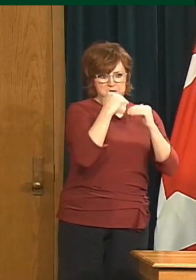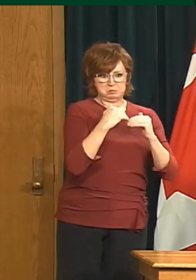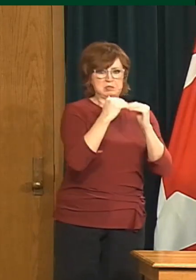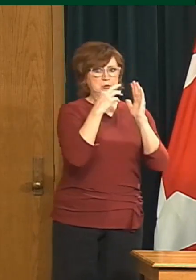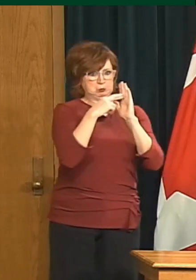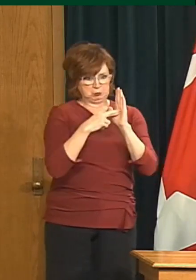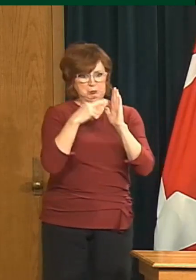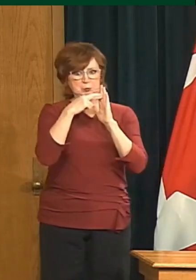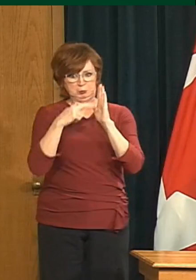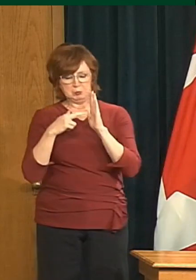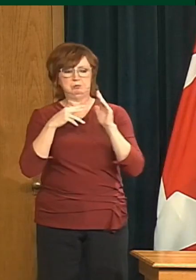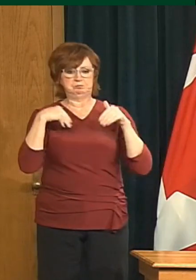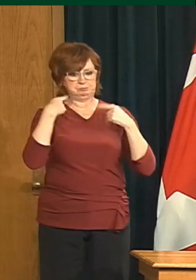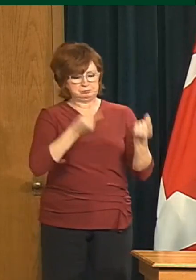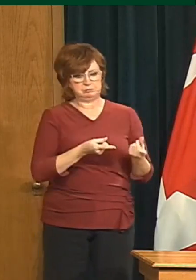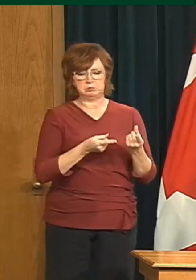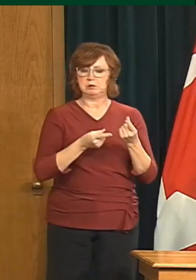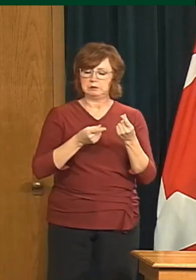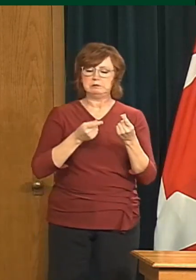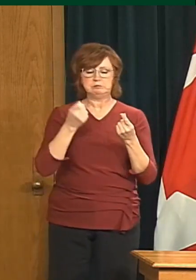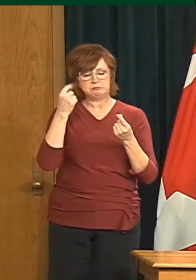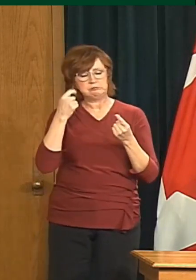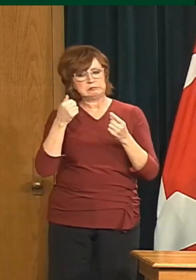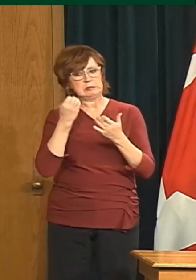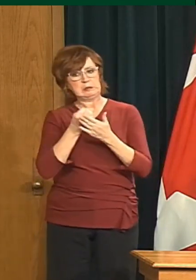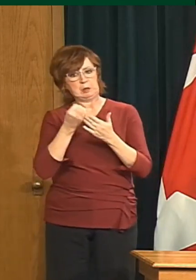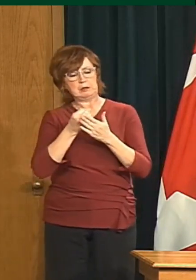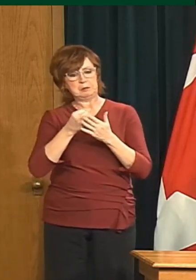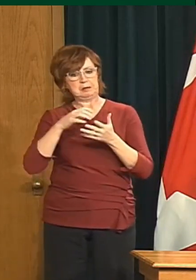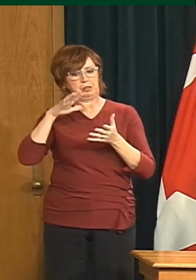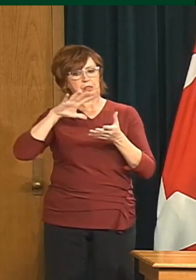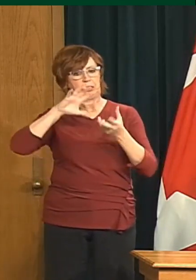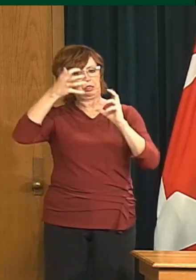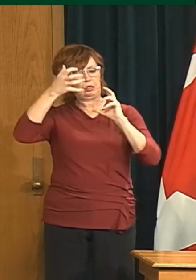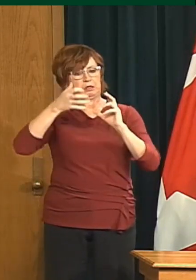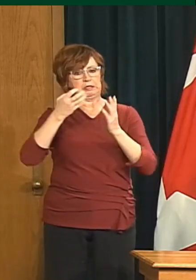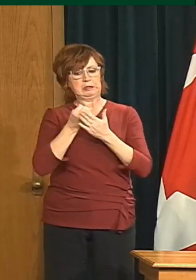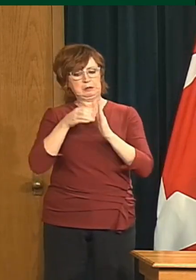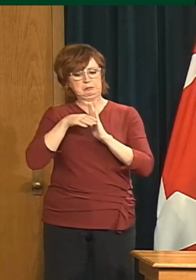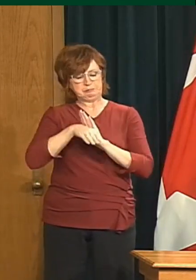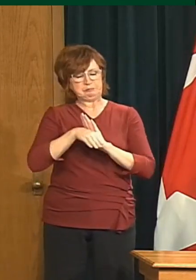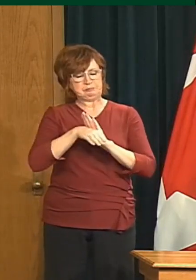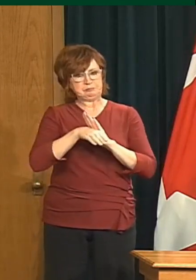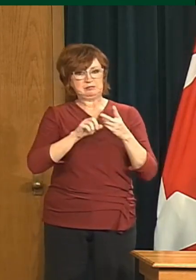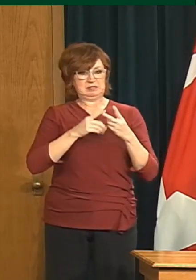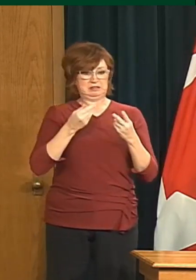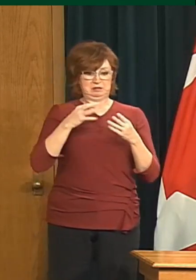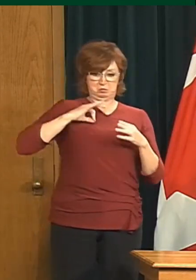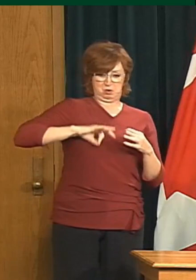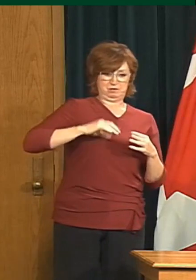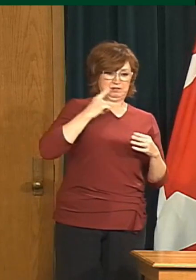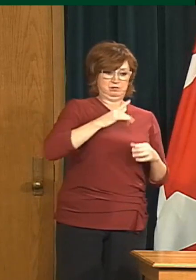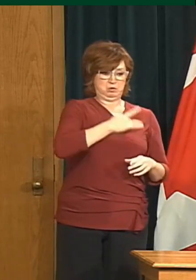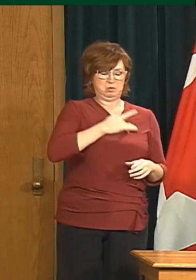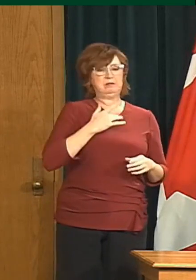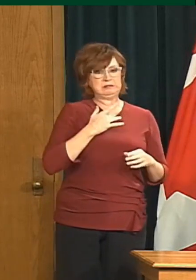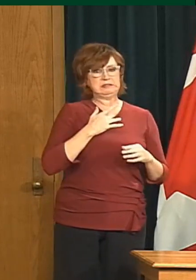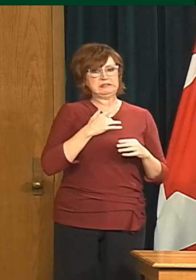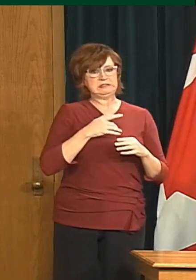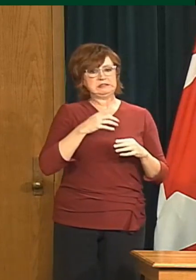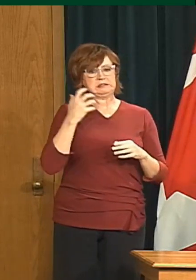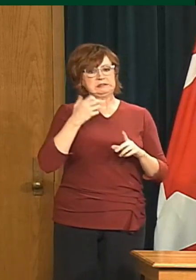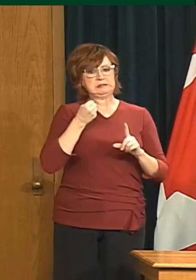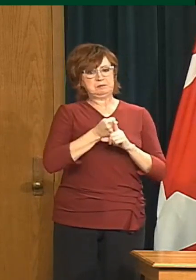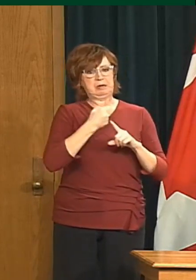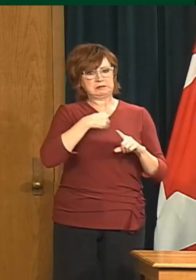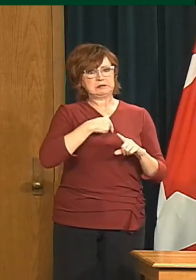impact on our economy and on our provincial revenues. And although it is too soon to tell exactly how large that impact will